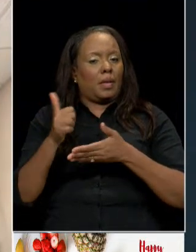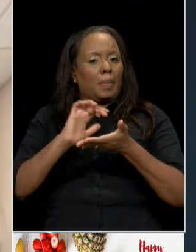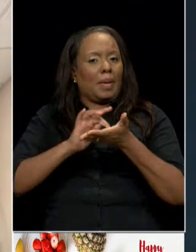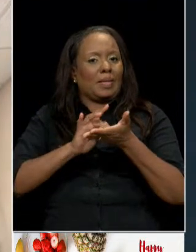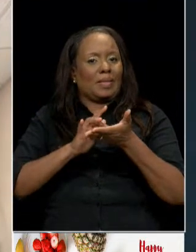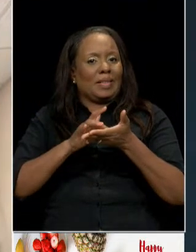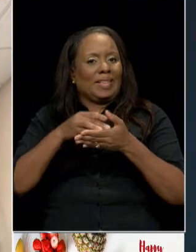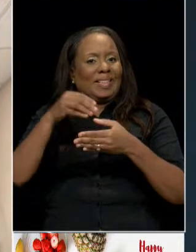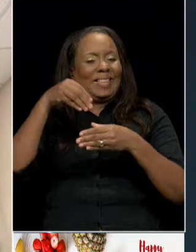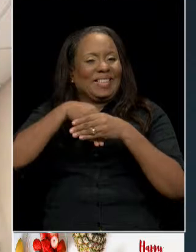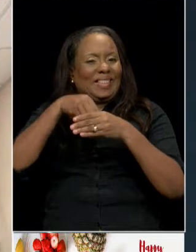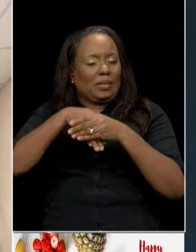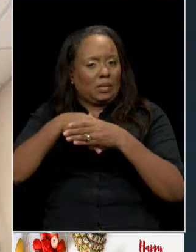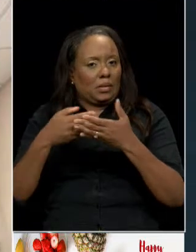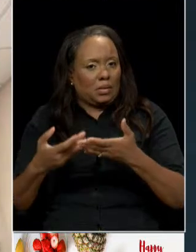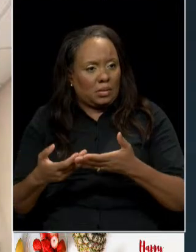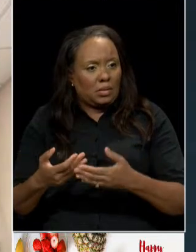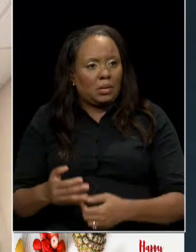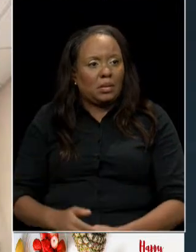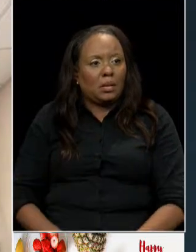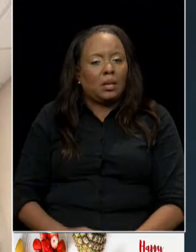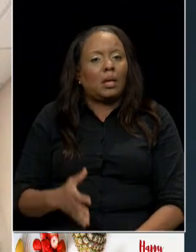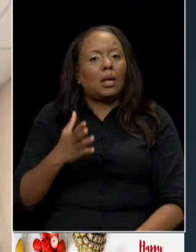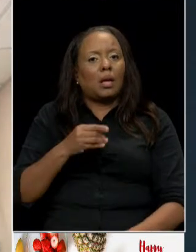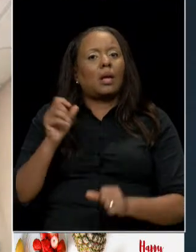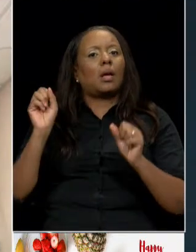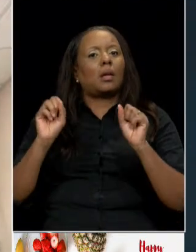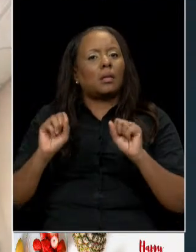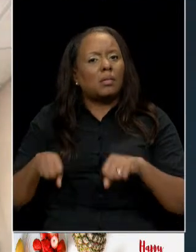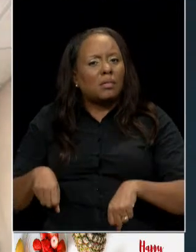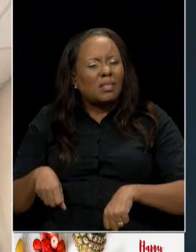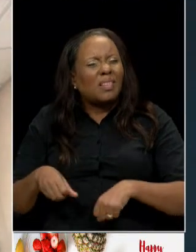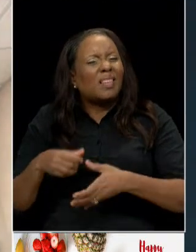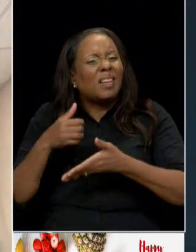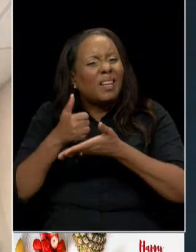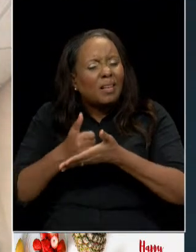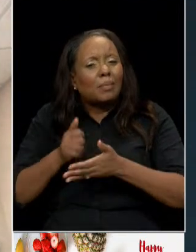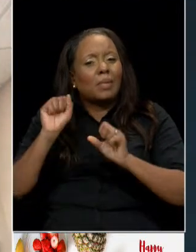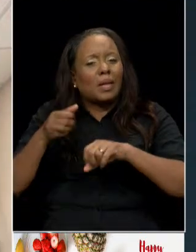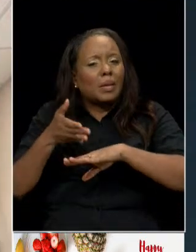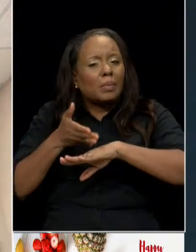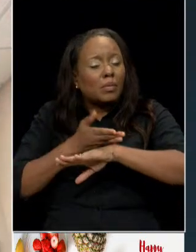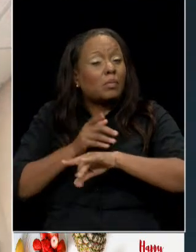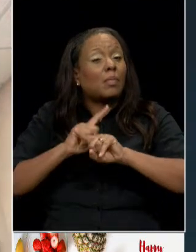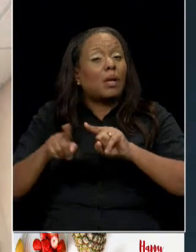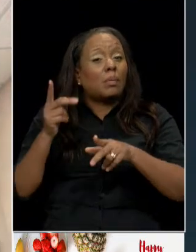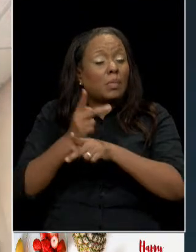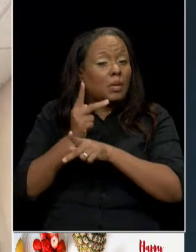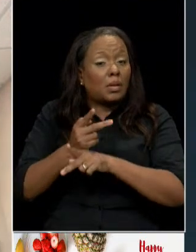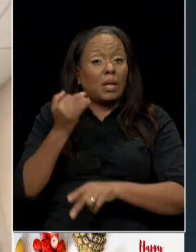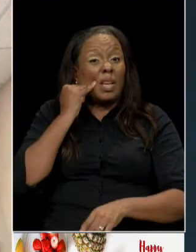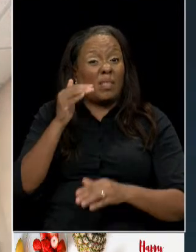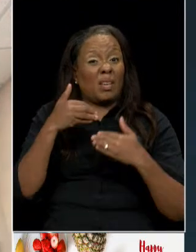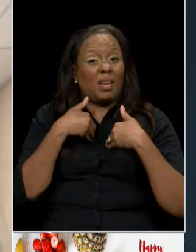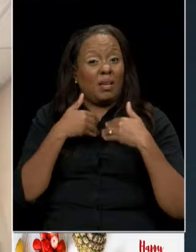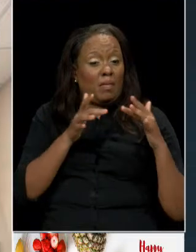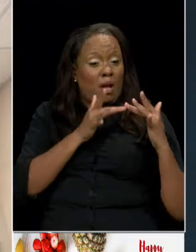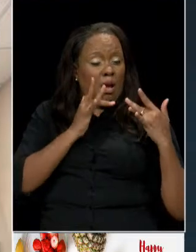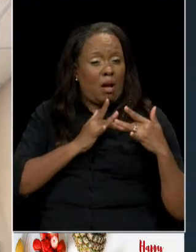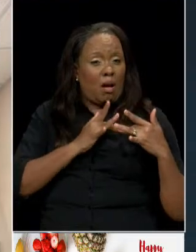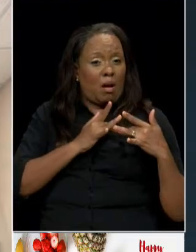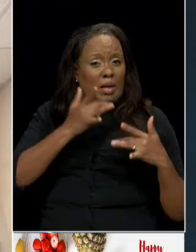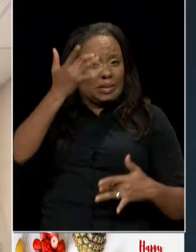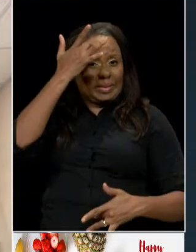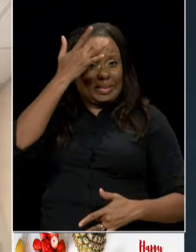them helping to improve their erectile function. But just be cautious in that, especially if you have heart disease or other conditions, that